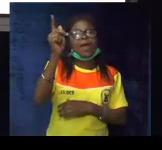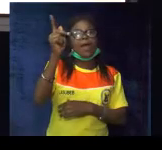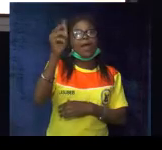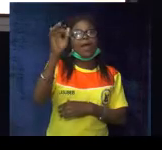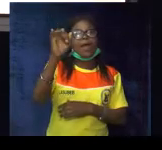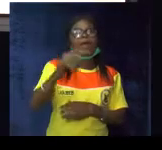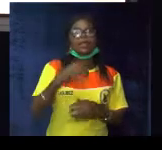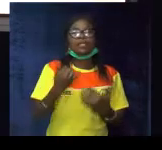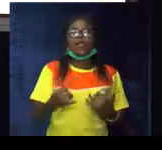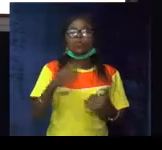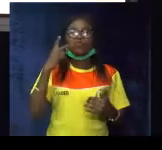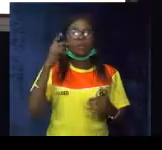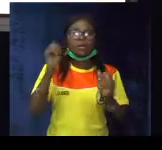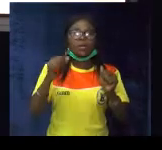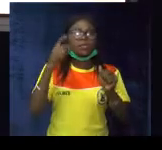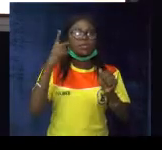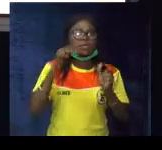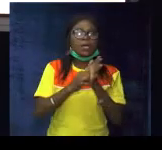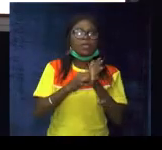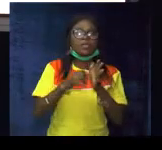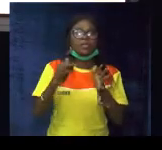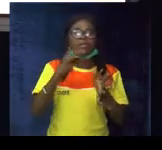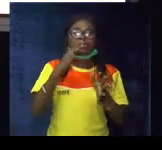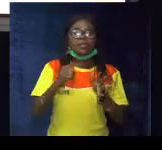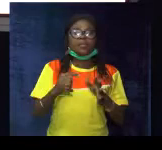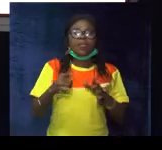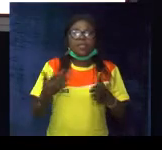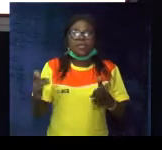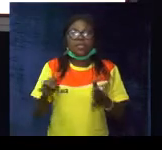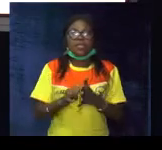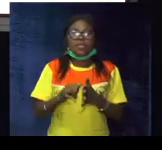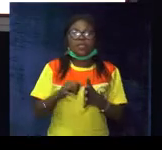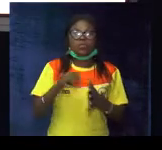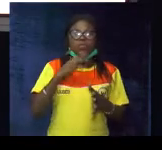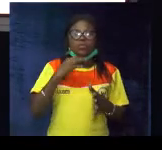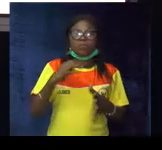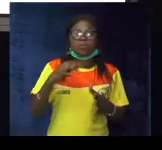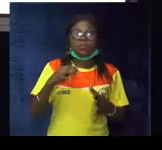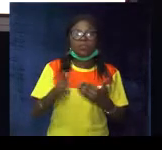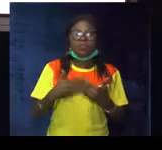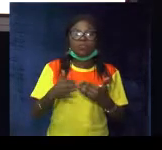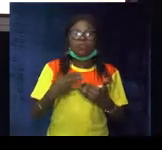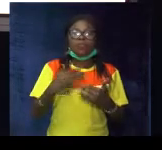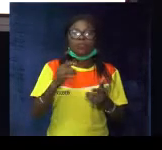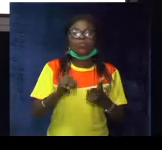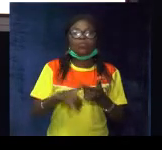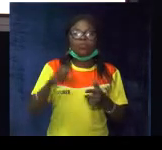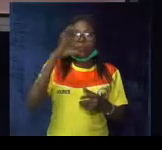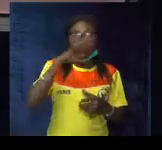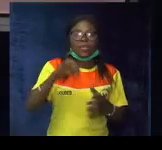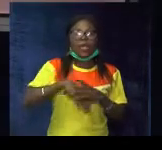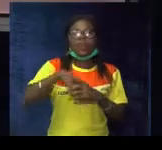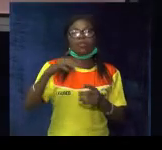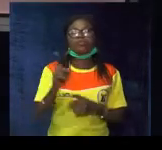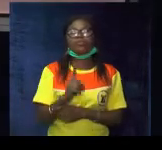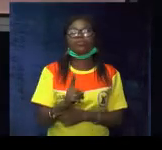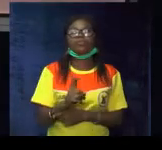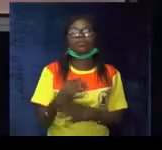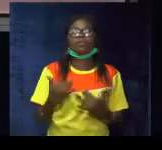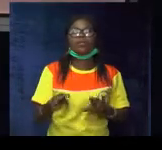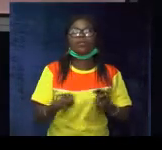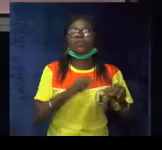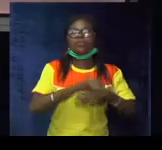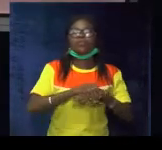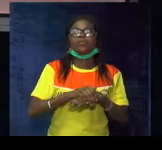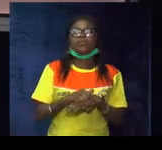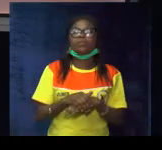chord, a straight line. Okay, so you can see that segments are actually things that are easy to find around you. So let's move on.